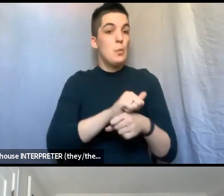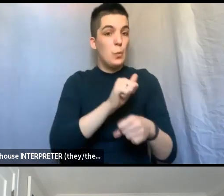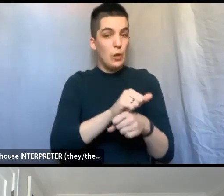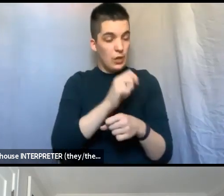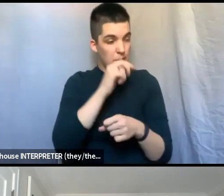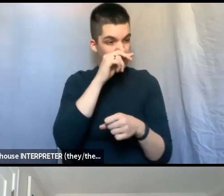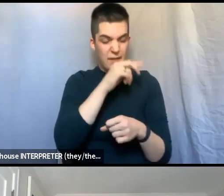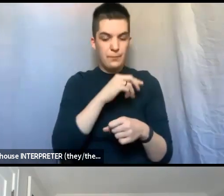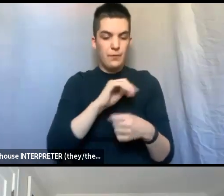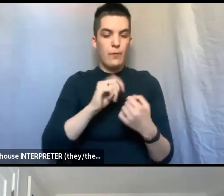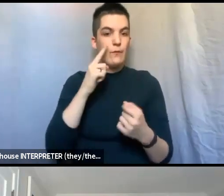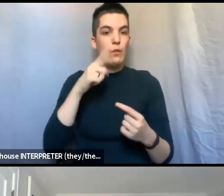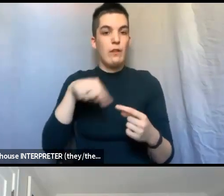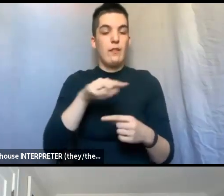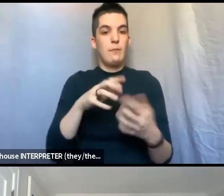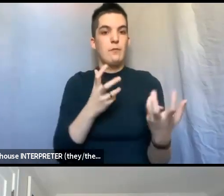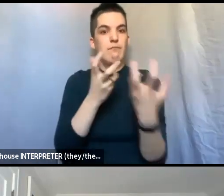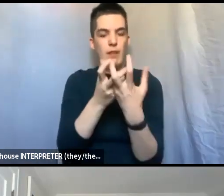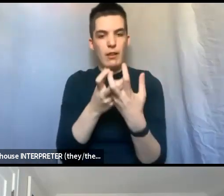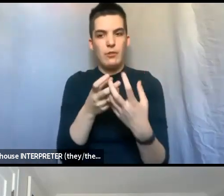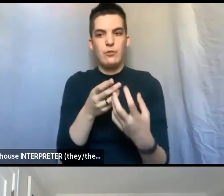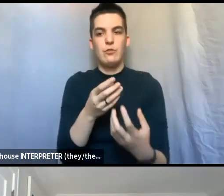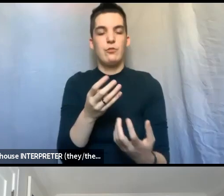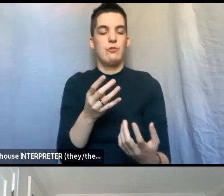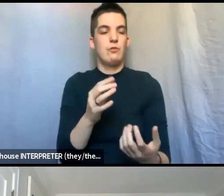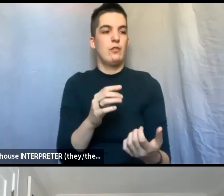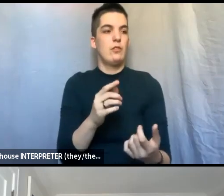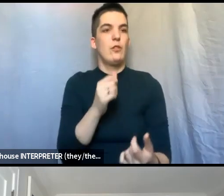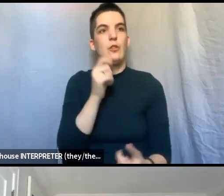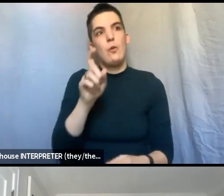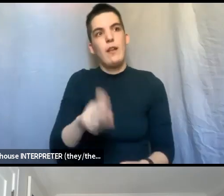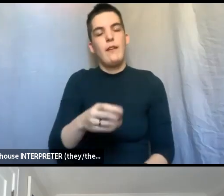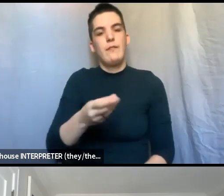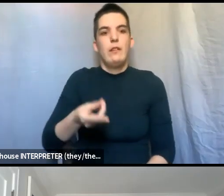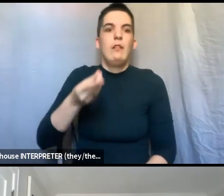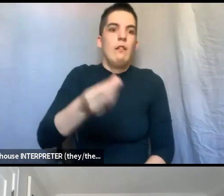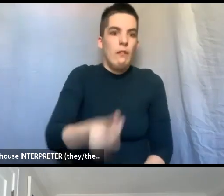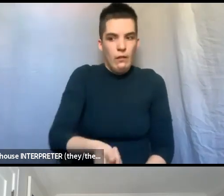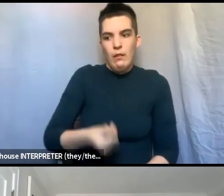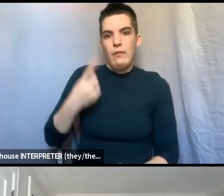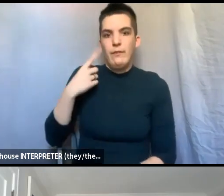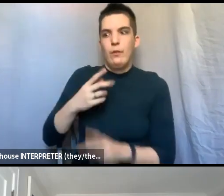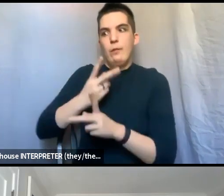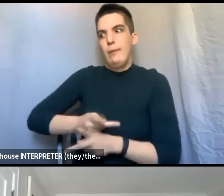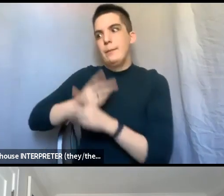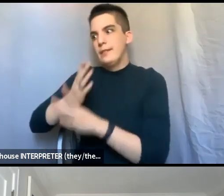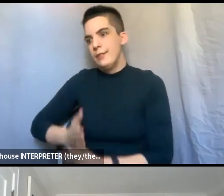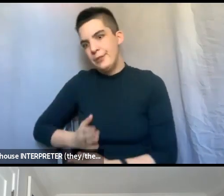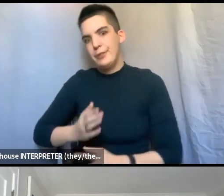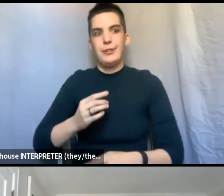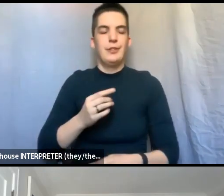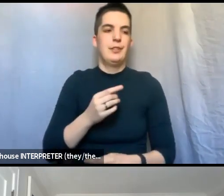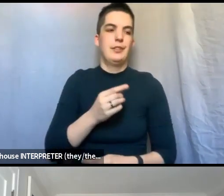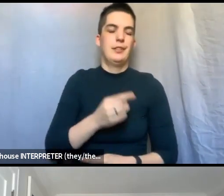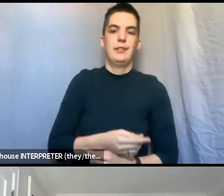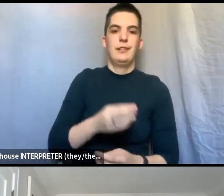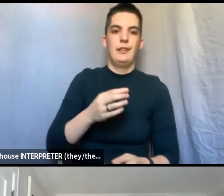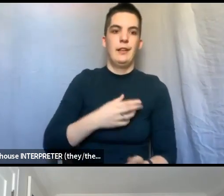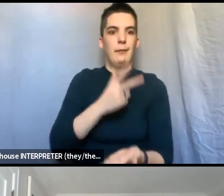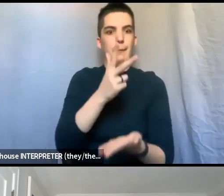see it without having to drive hours and pay expensive babysitters and parking lots.